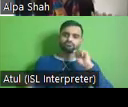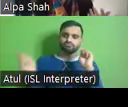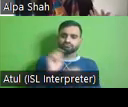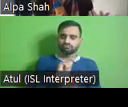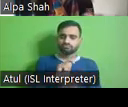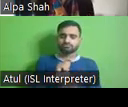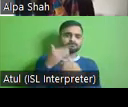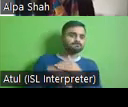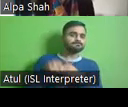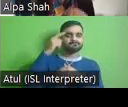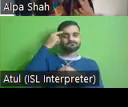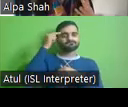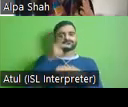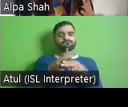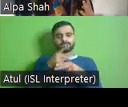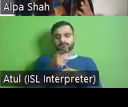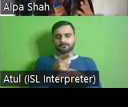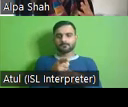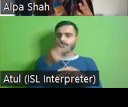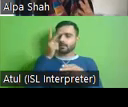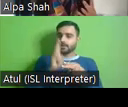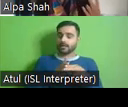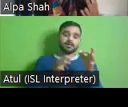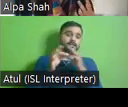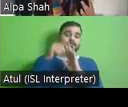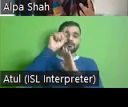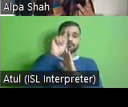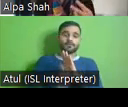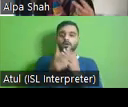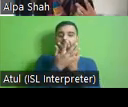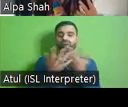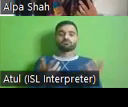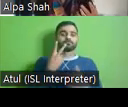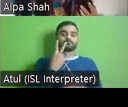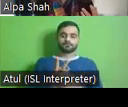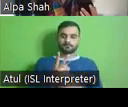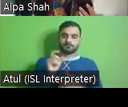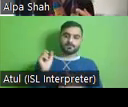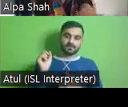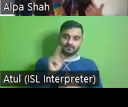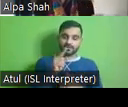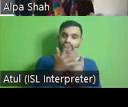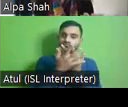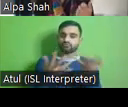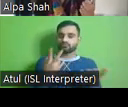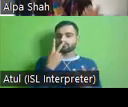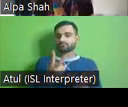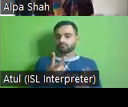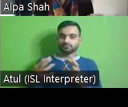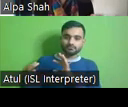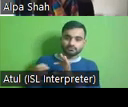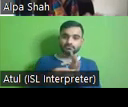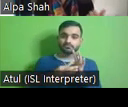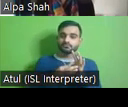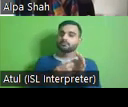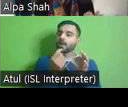been undermined. And I'm going to do this by saying, showing two things, the influence of two things. One is the influence of the